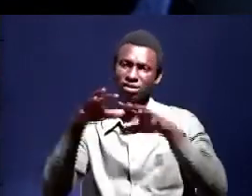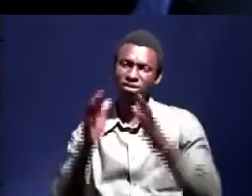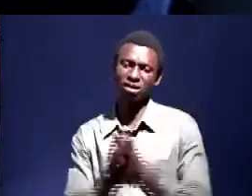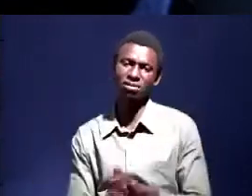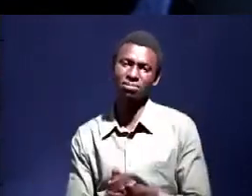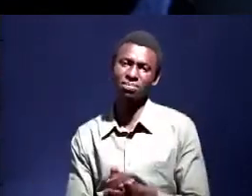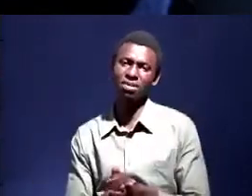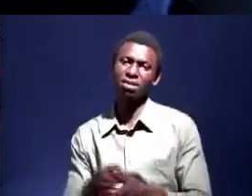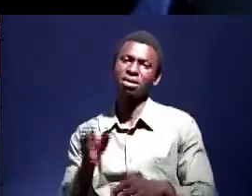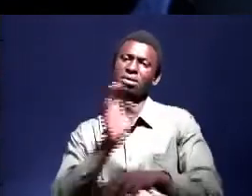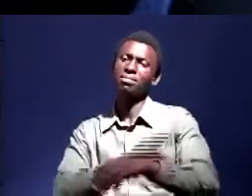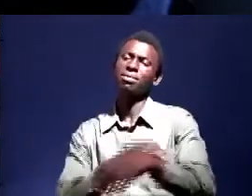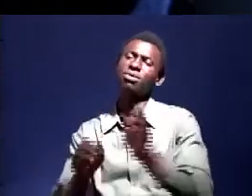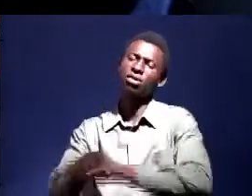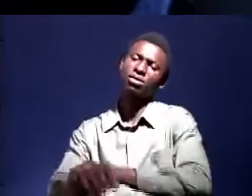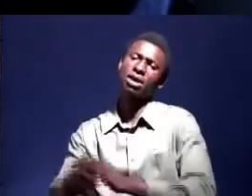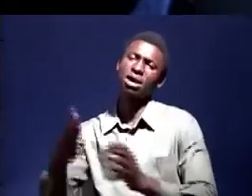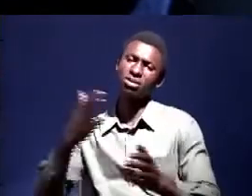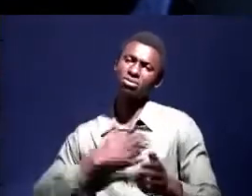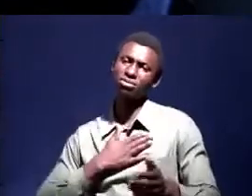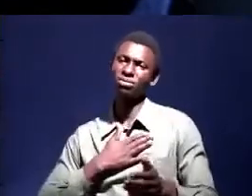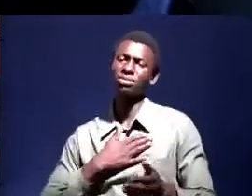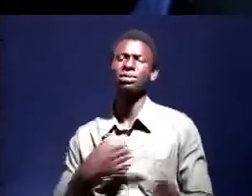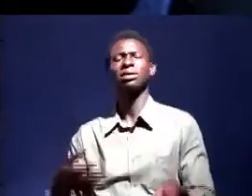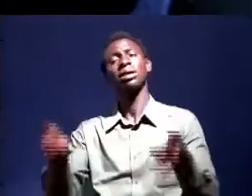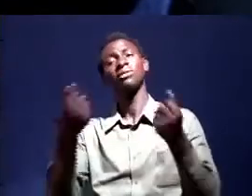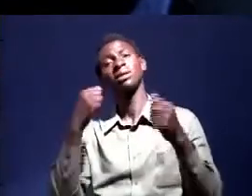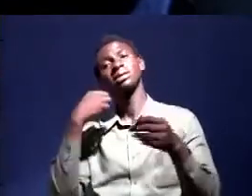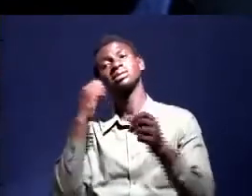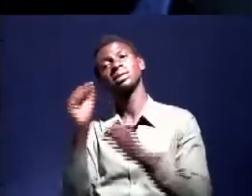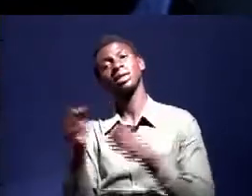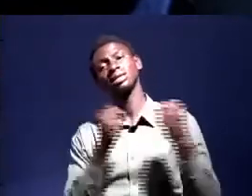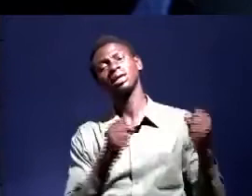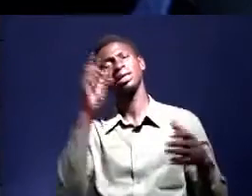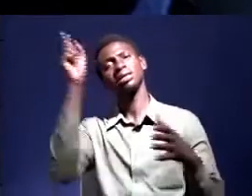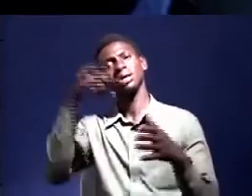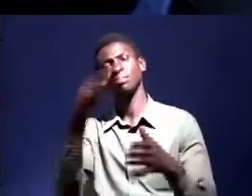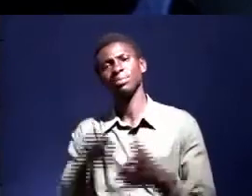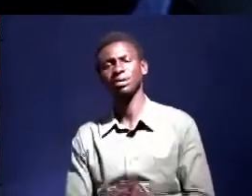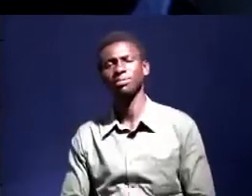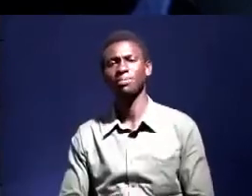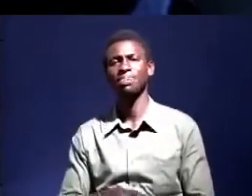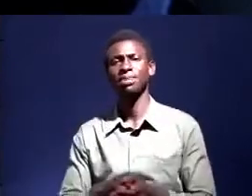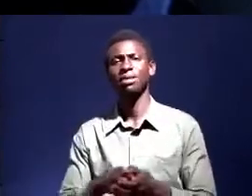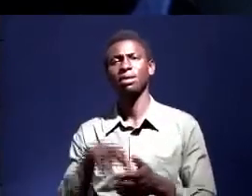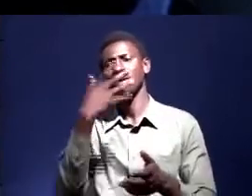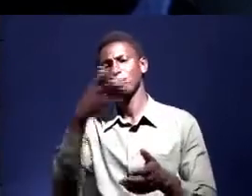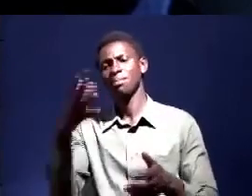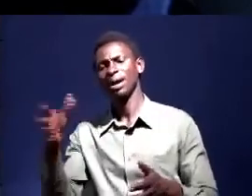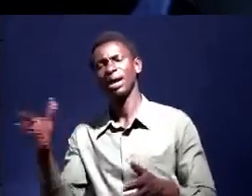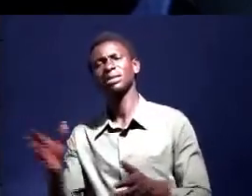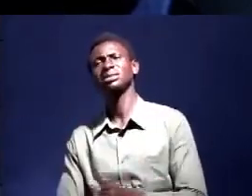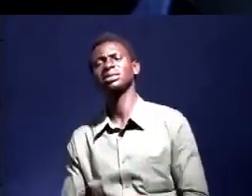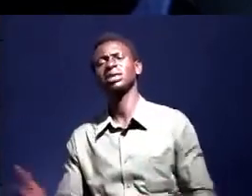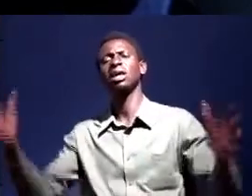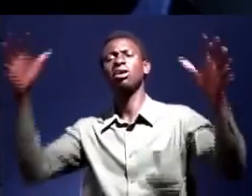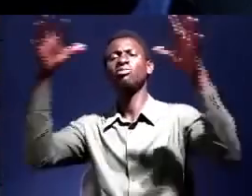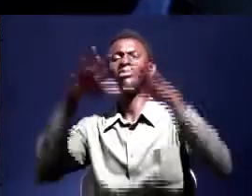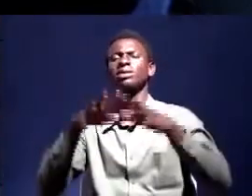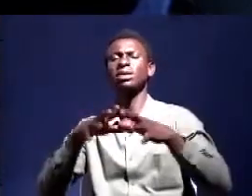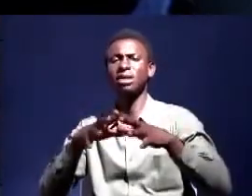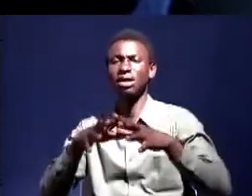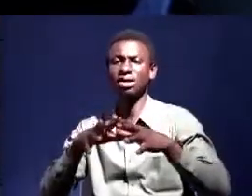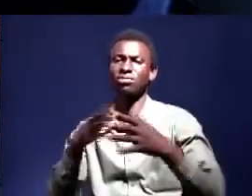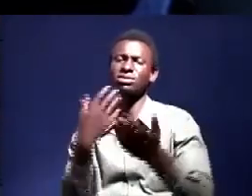Maji yanafunika moyo wangu because my heart has wandered from God. Kwa sababu moyo wangu umetanga mbali na Mungu. The water covers my eyes.